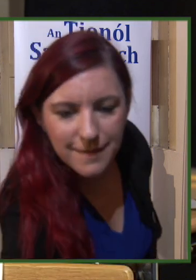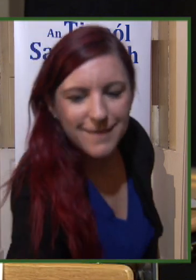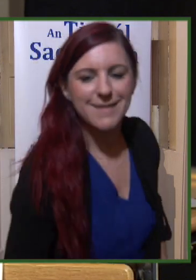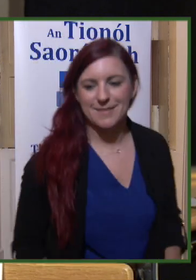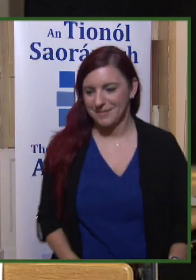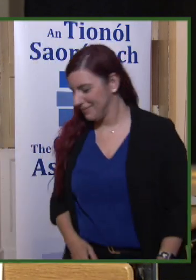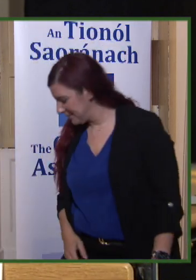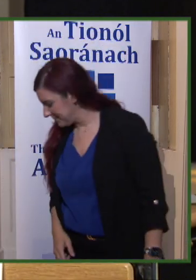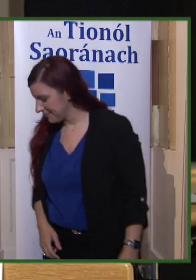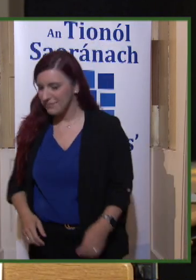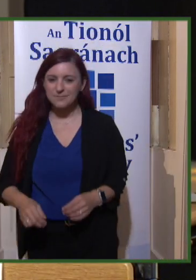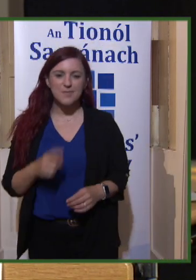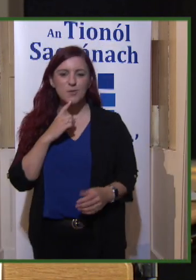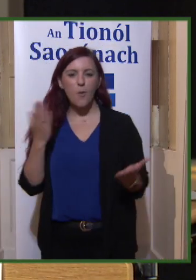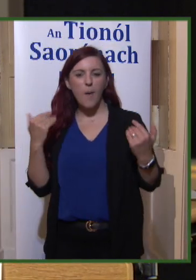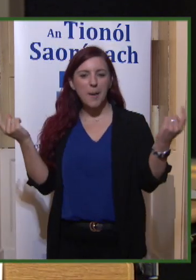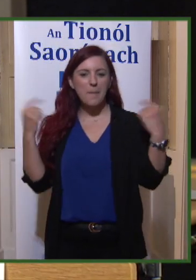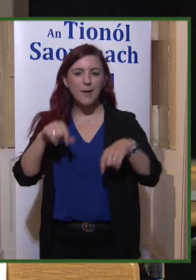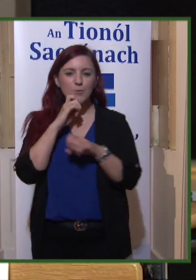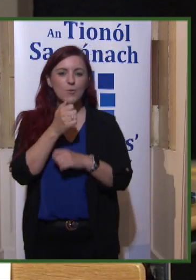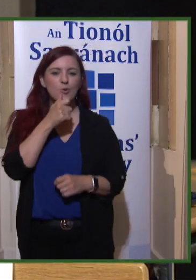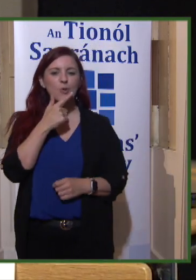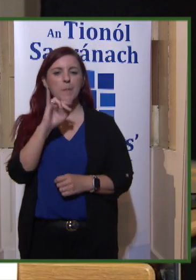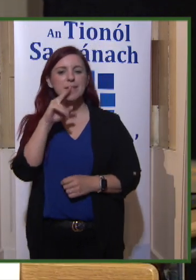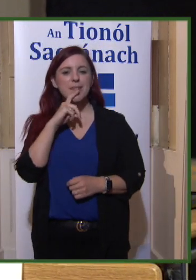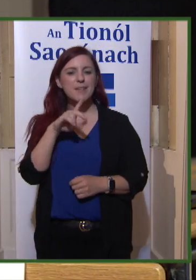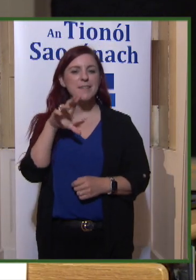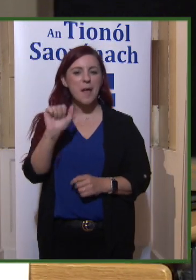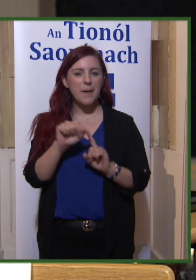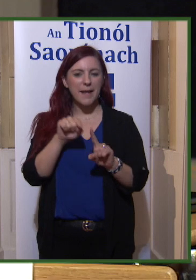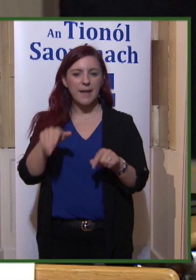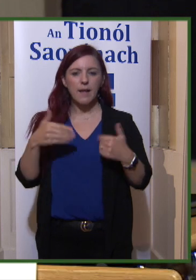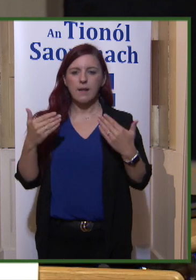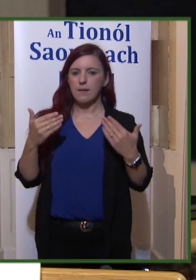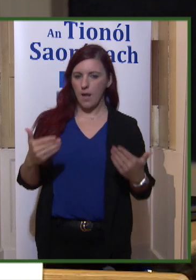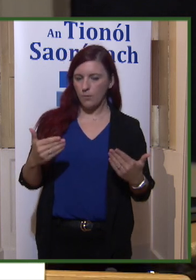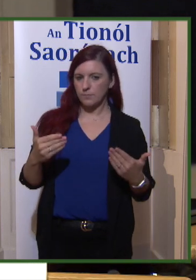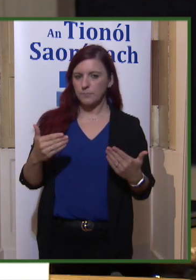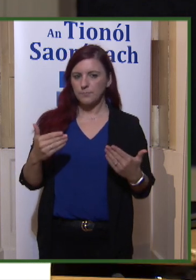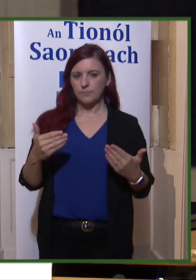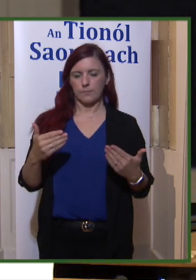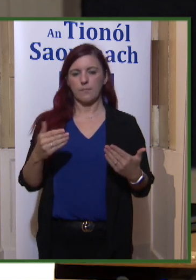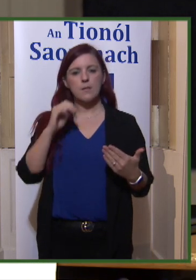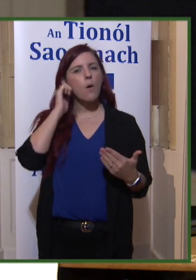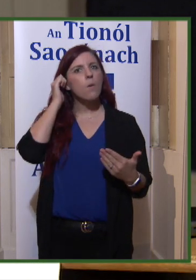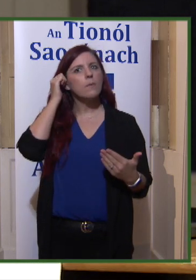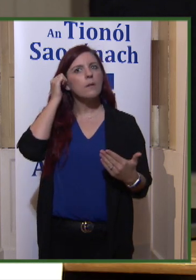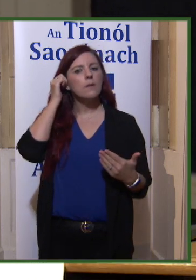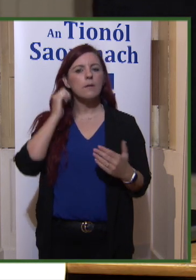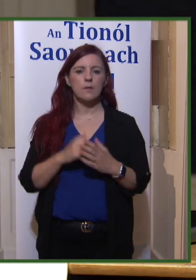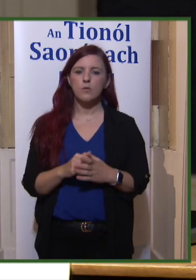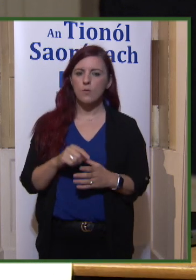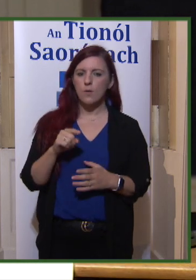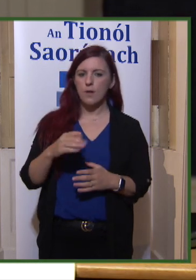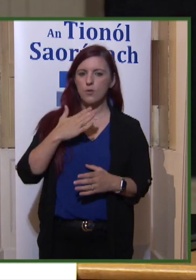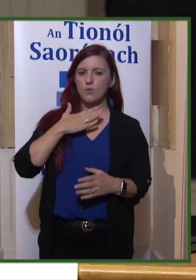joining online for the Dublin Citizens Assembly, the 1st of October 2022. And we have just